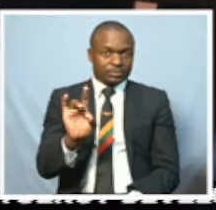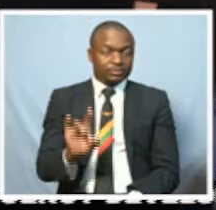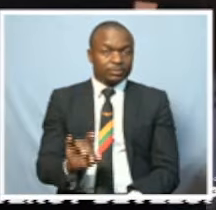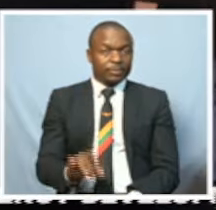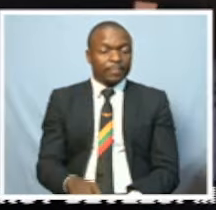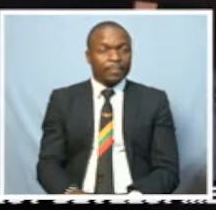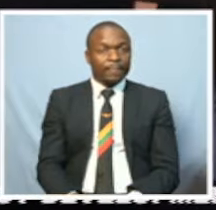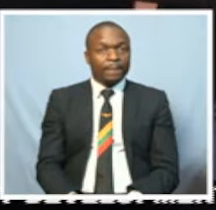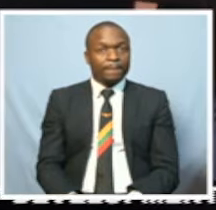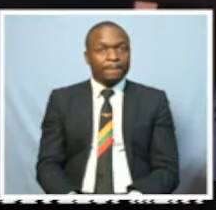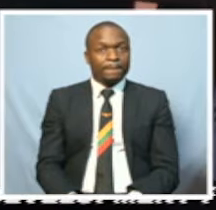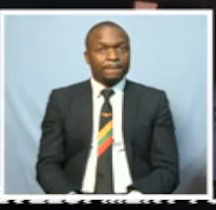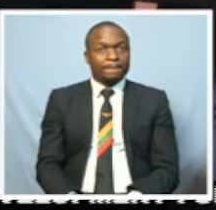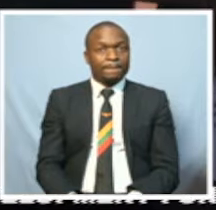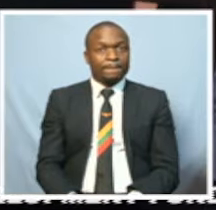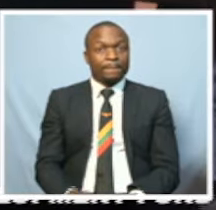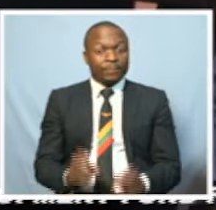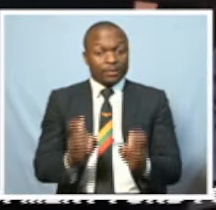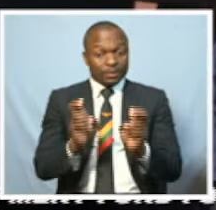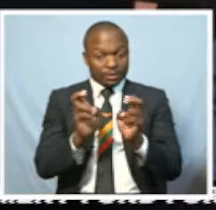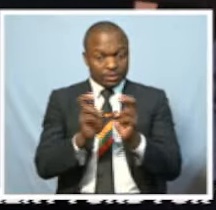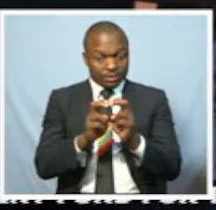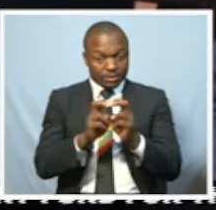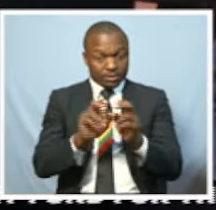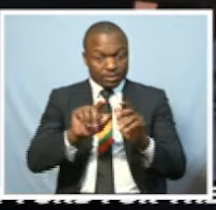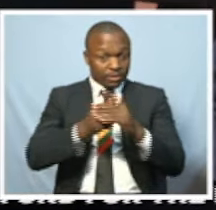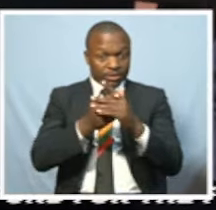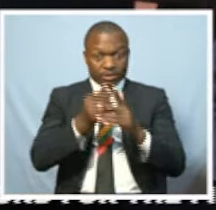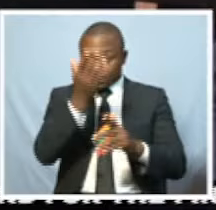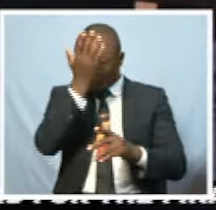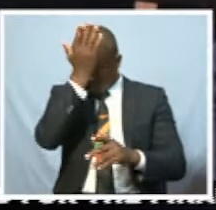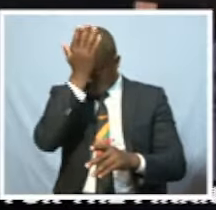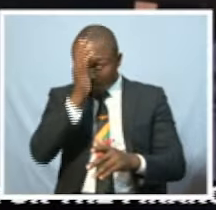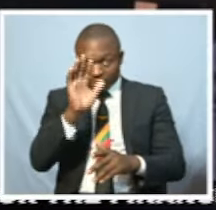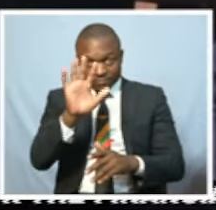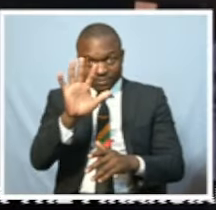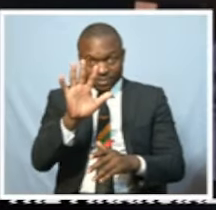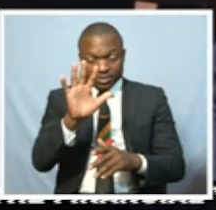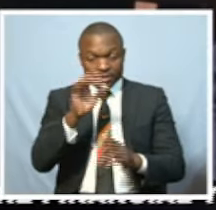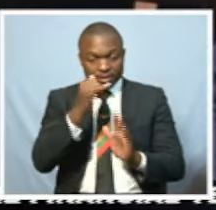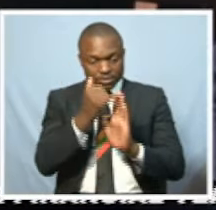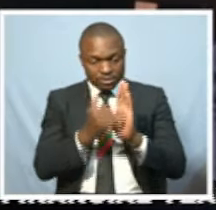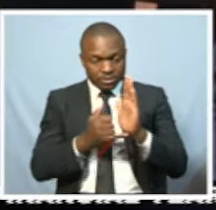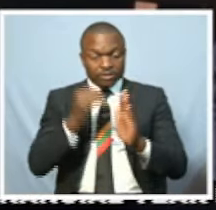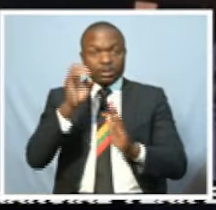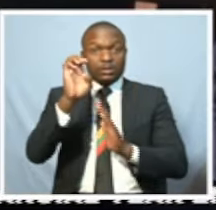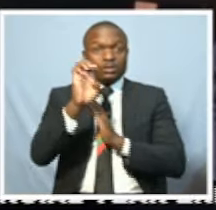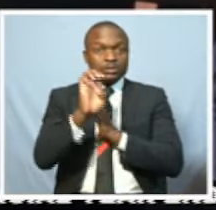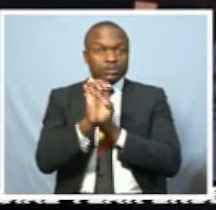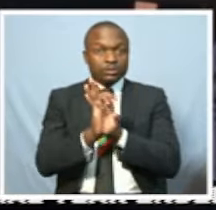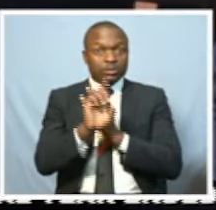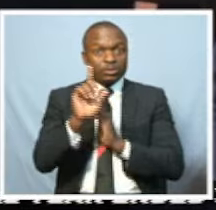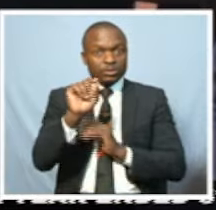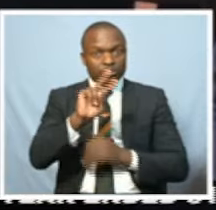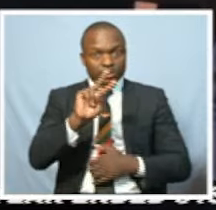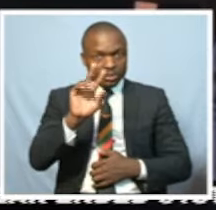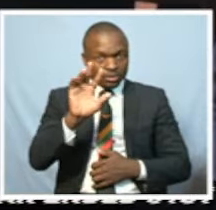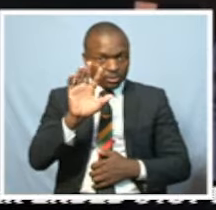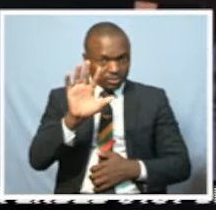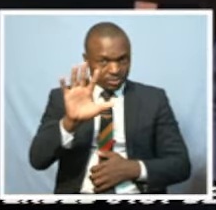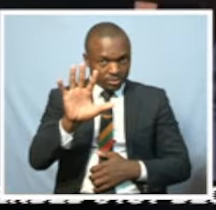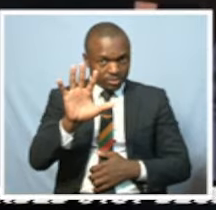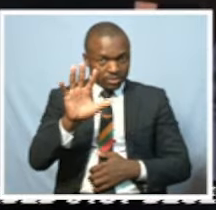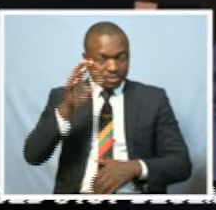The contract start date was the 5th June 2025, and the date of